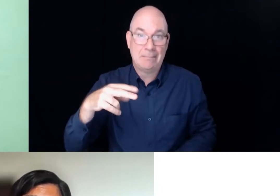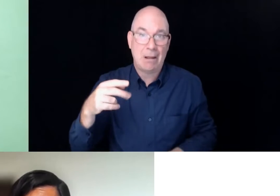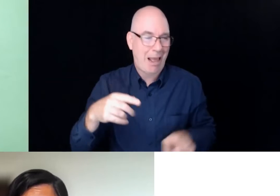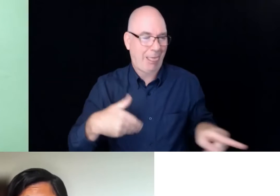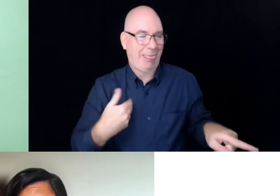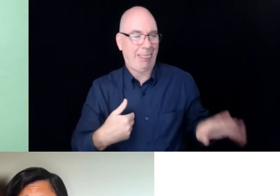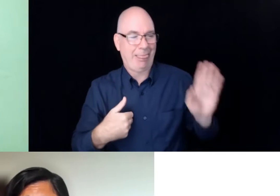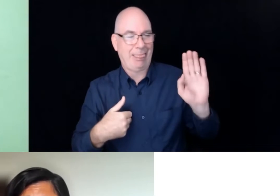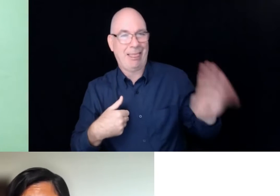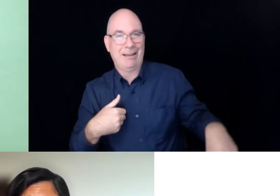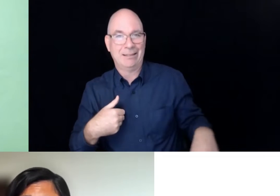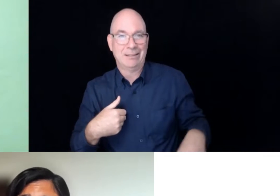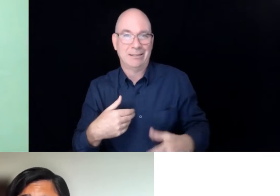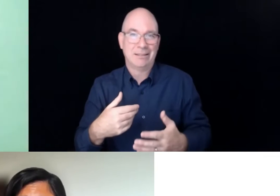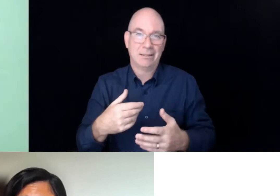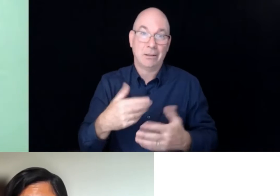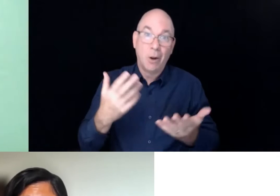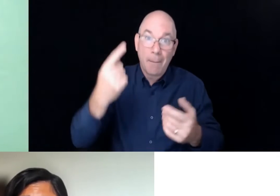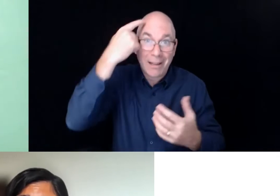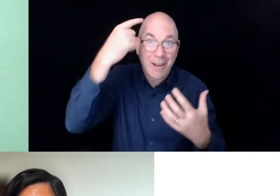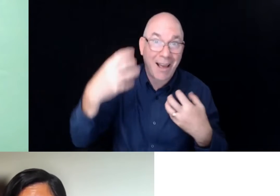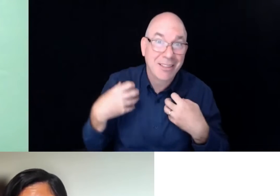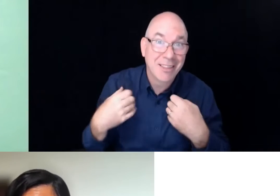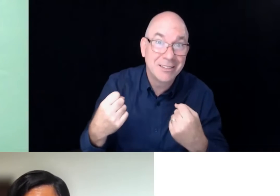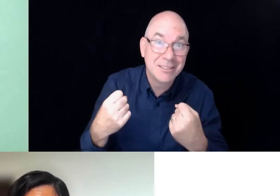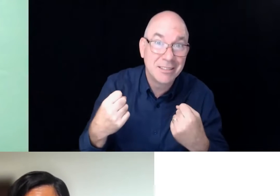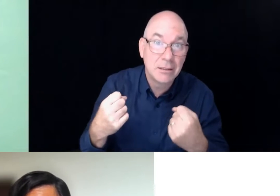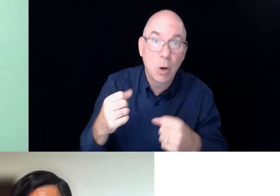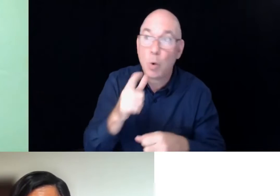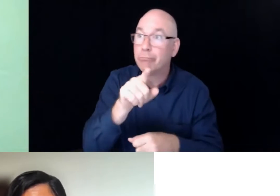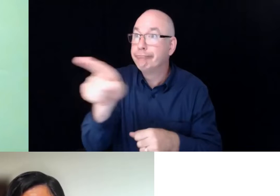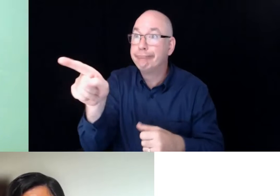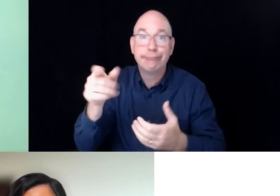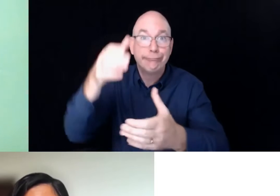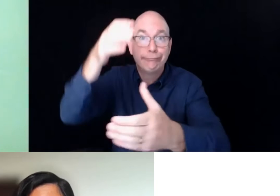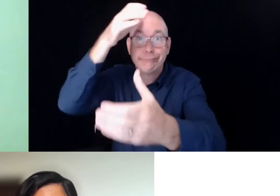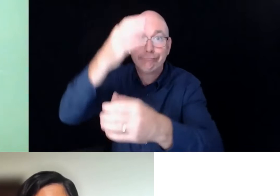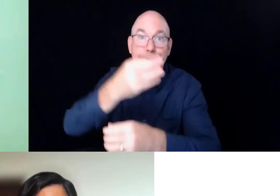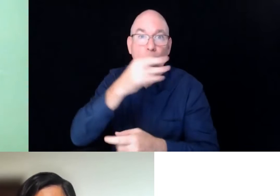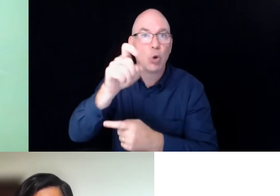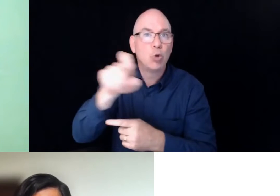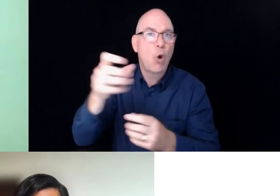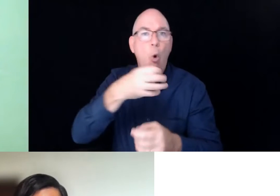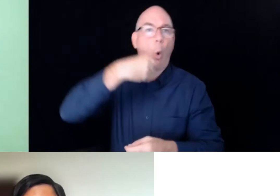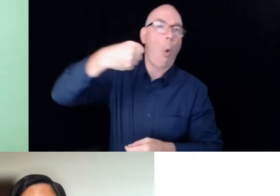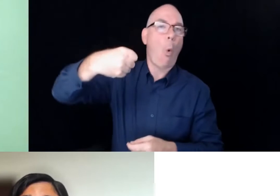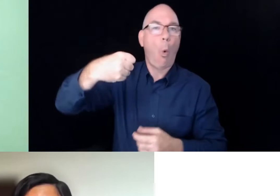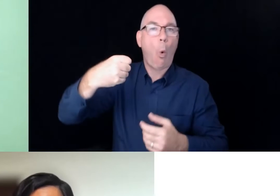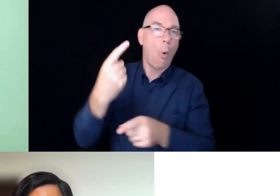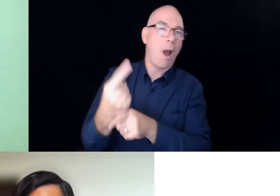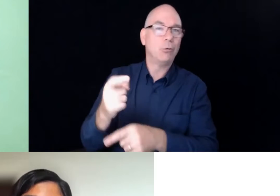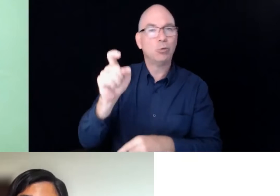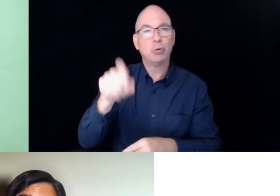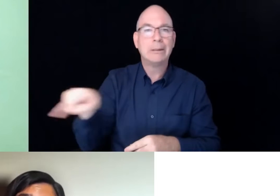And specifically in mental health, you expect mental health experts to be older, to have a certain kind of